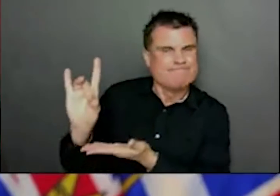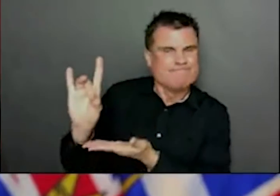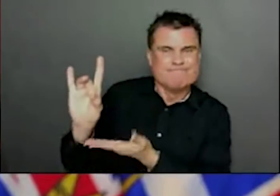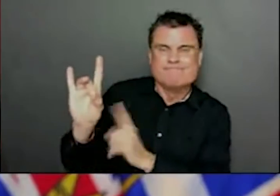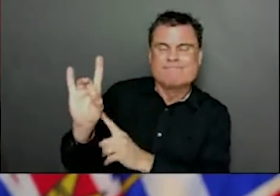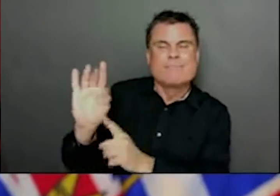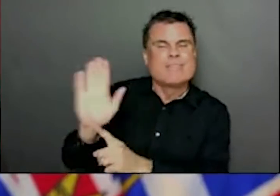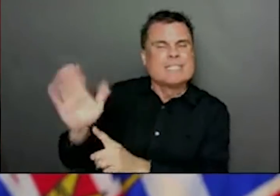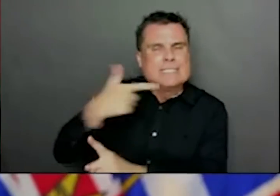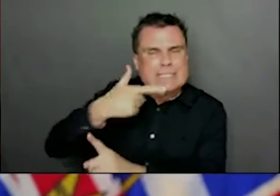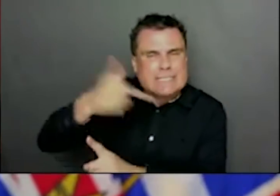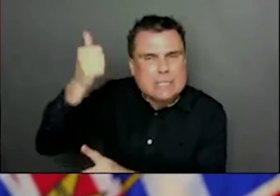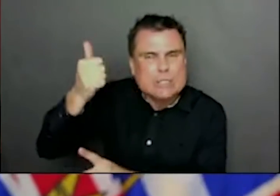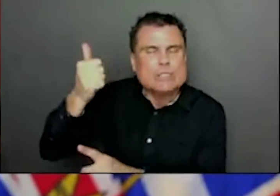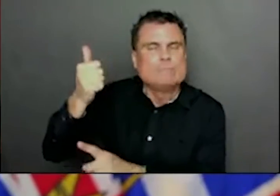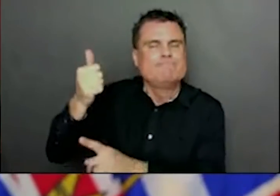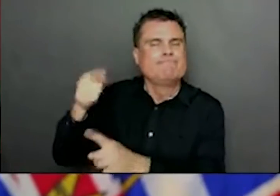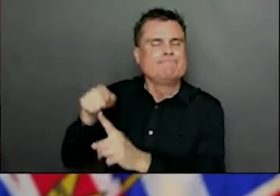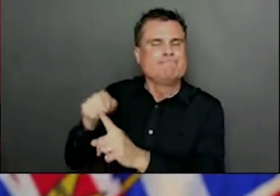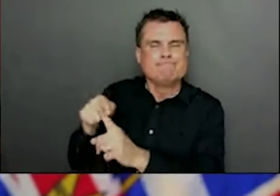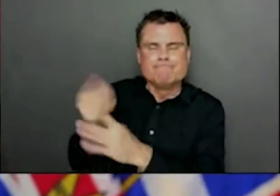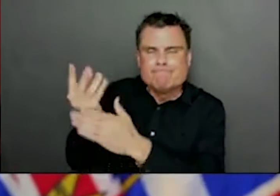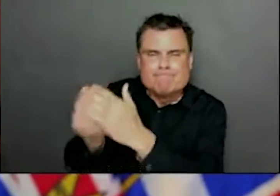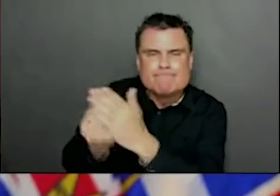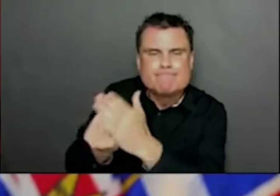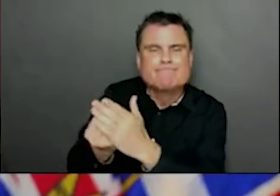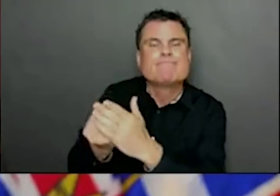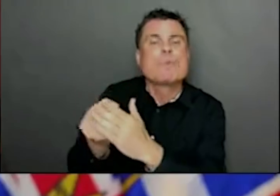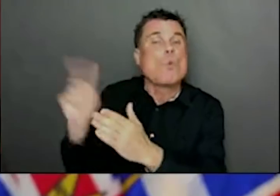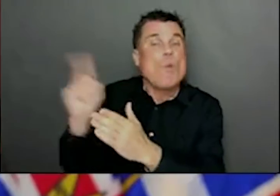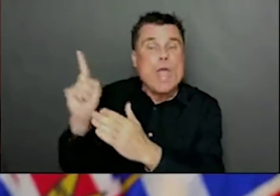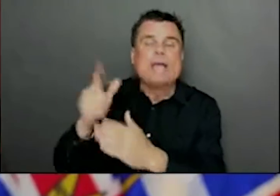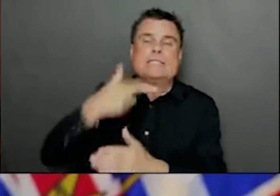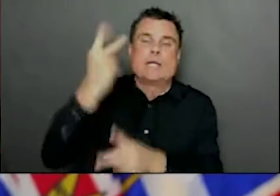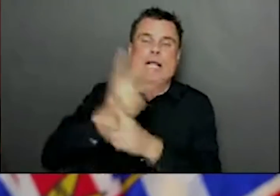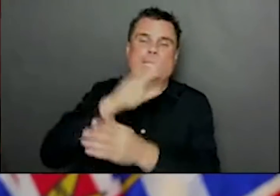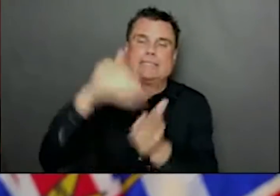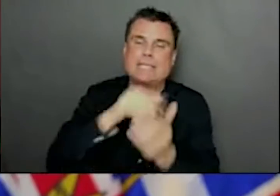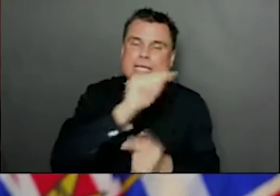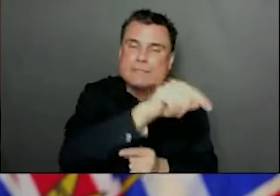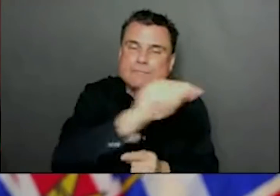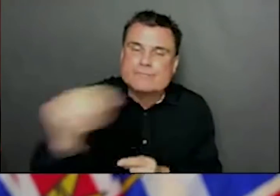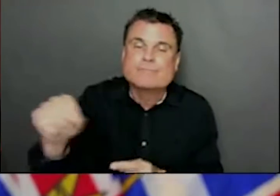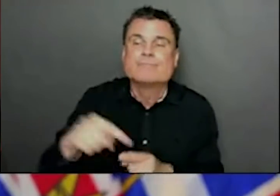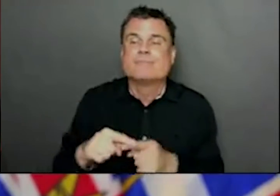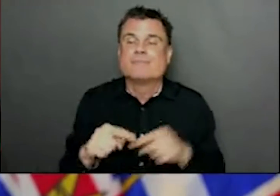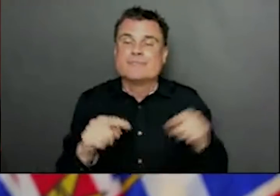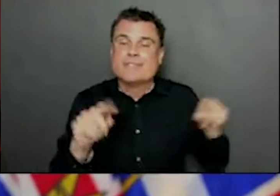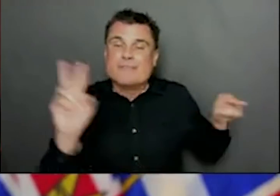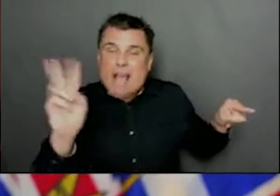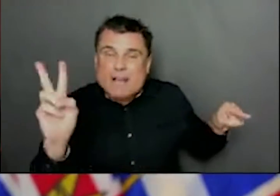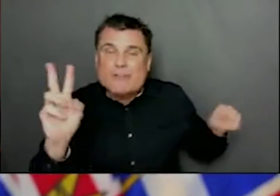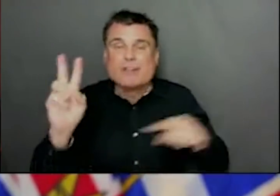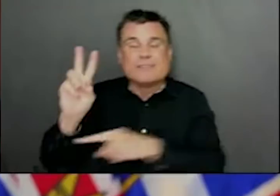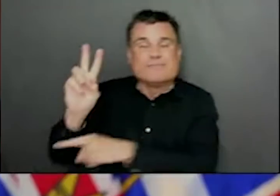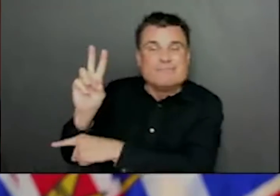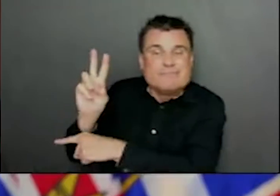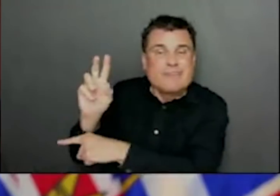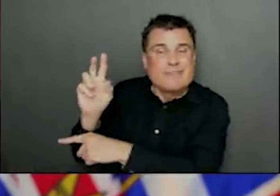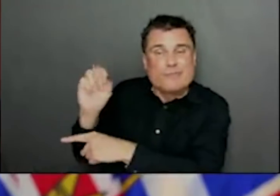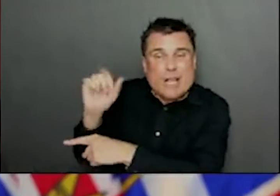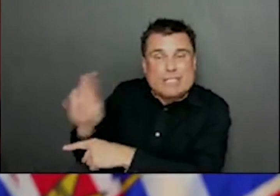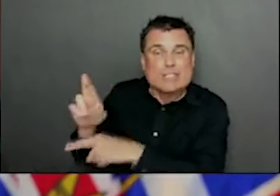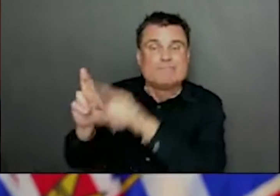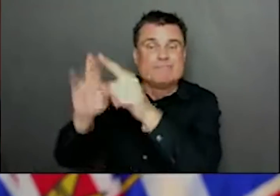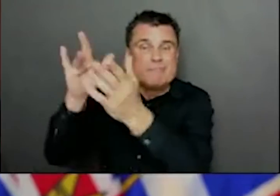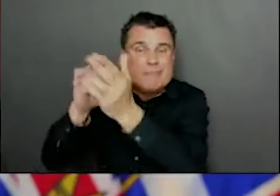in Fraser Health, in Vancouver Coastal, and in Interior Health. That brings the total number of people in British Columbia who've